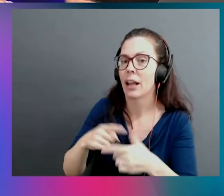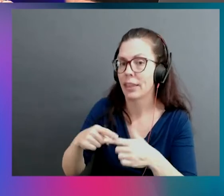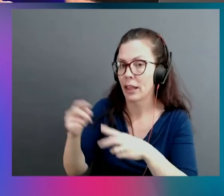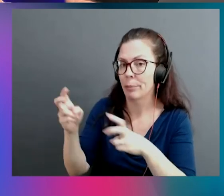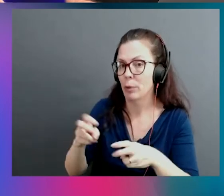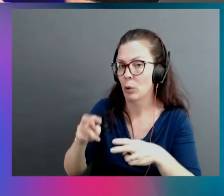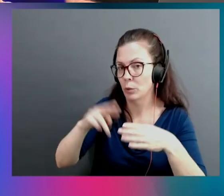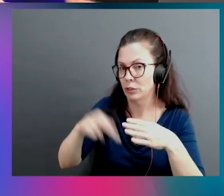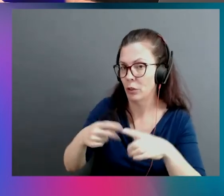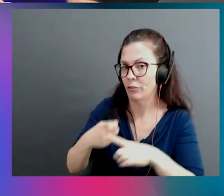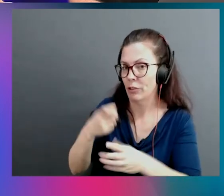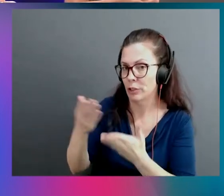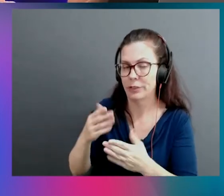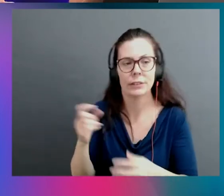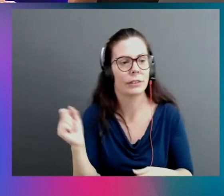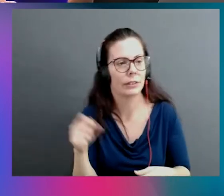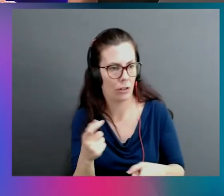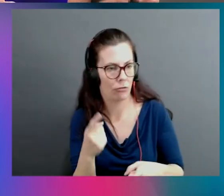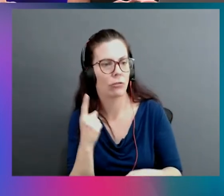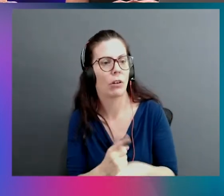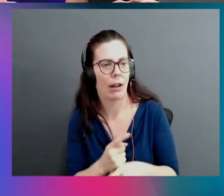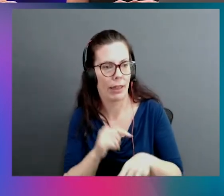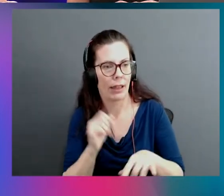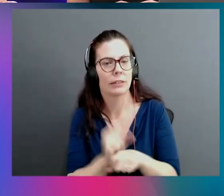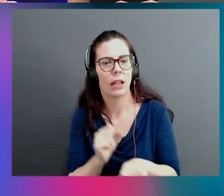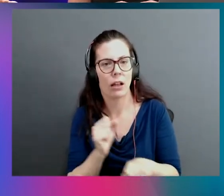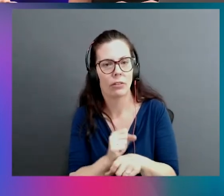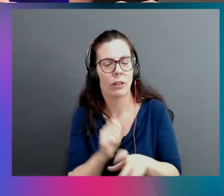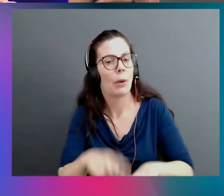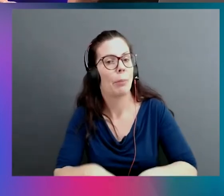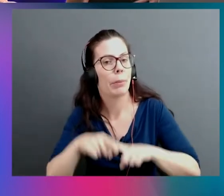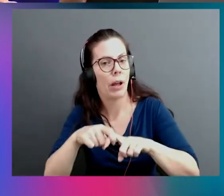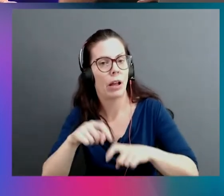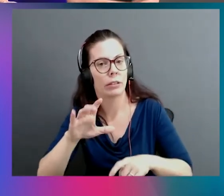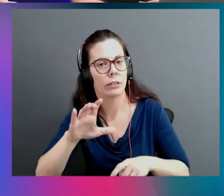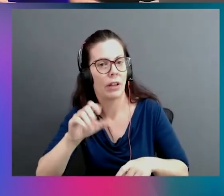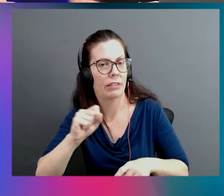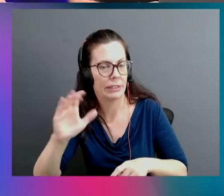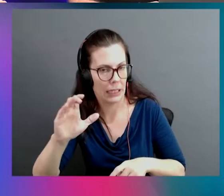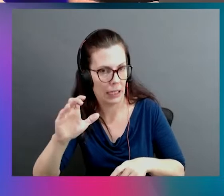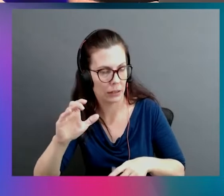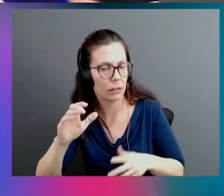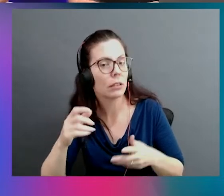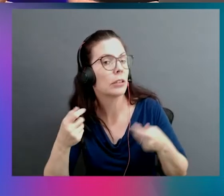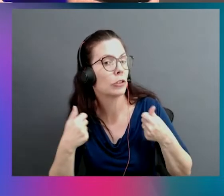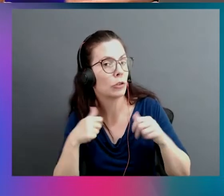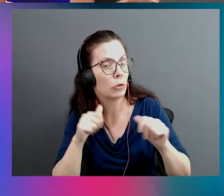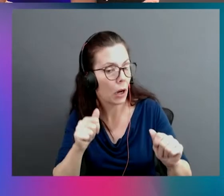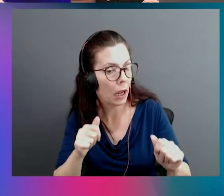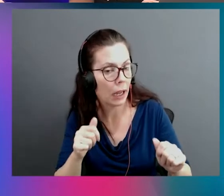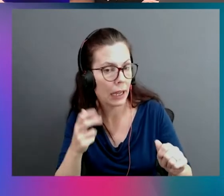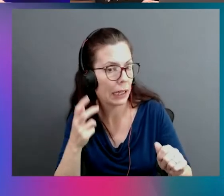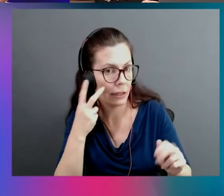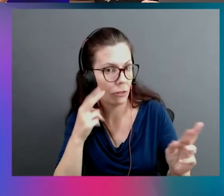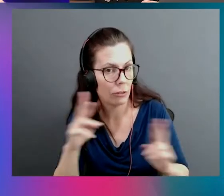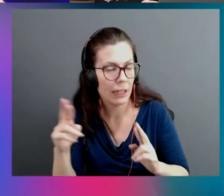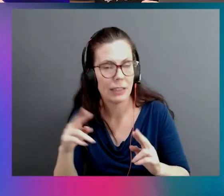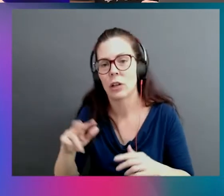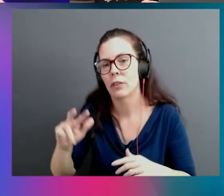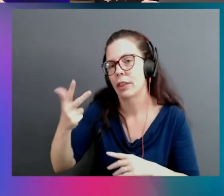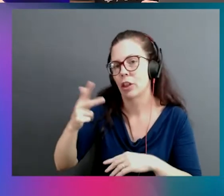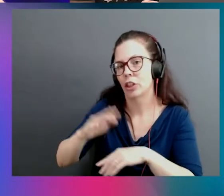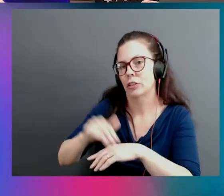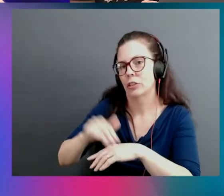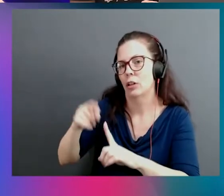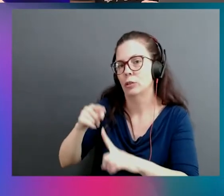the what service. This task.delay Yep. does. It just pauses for 5 seconds and then Okay. tries to, I've got a third call to the Poly